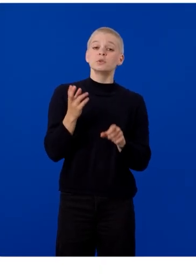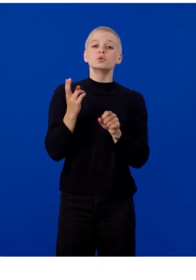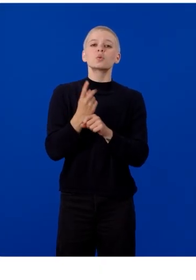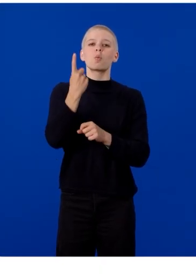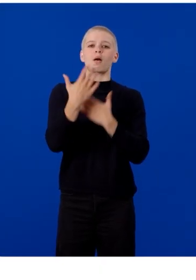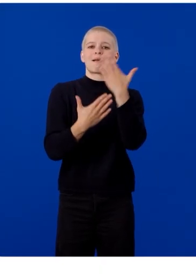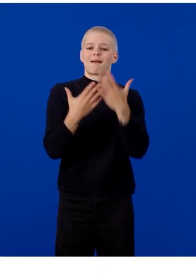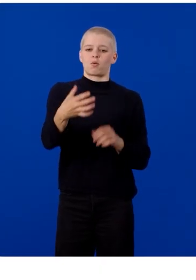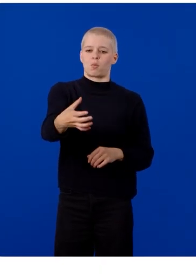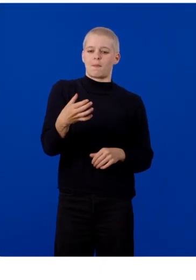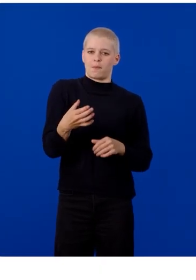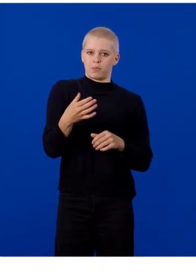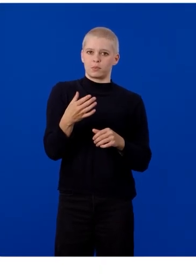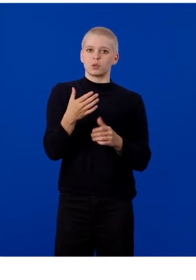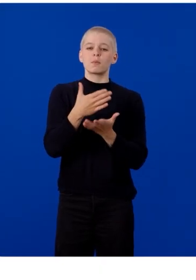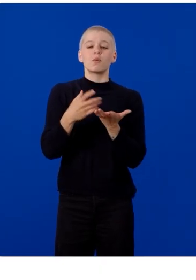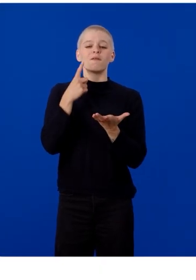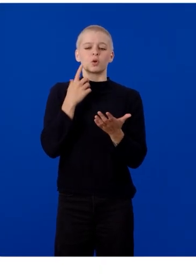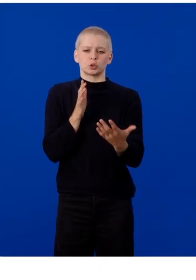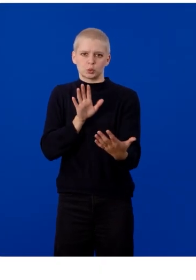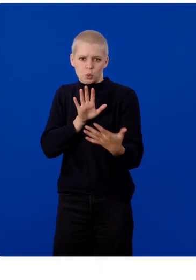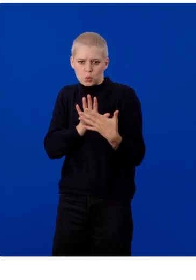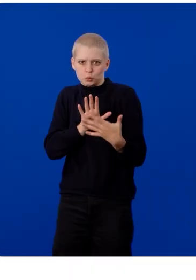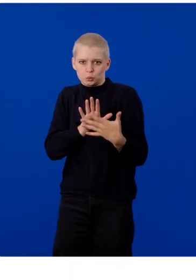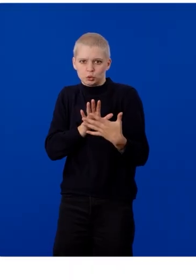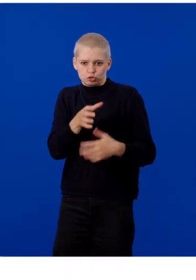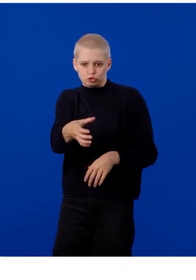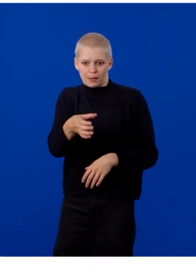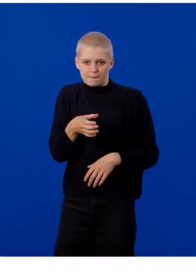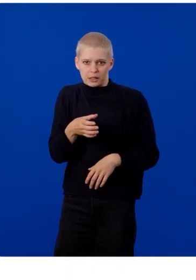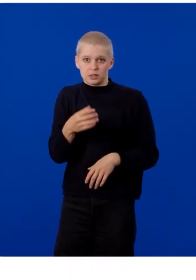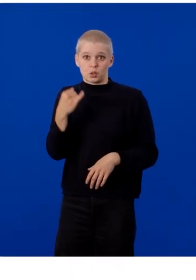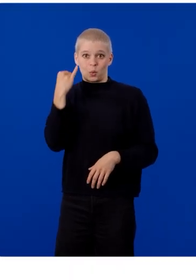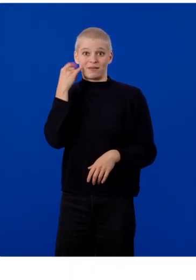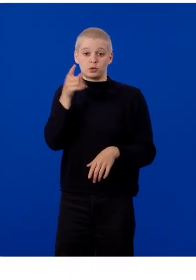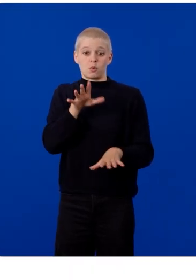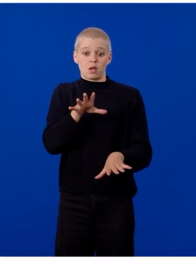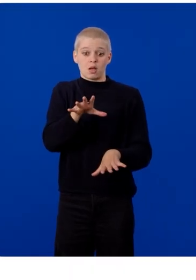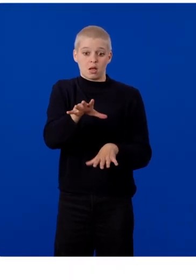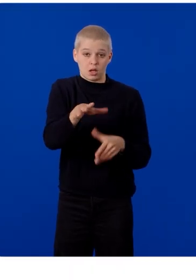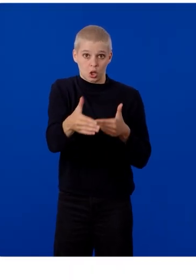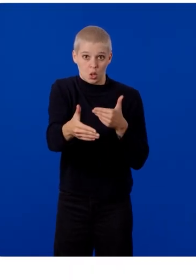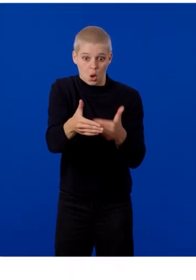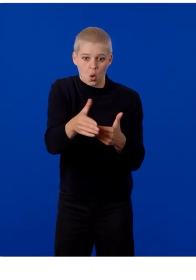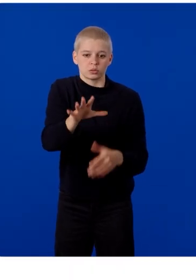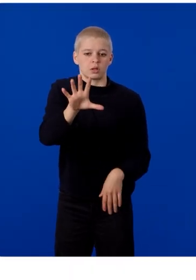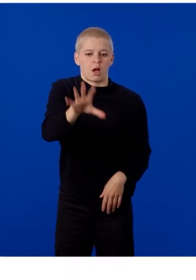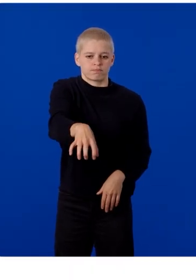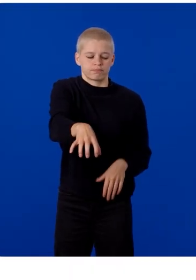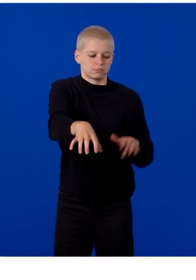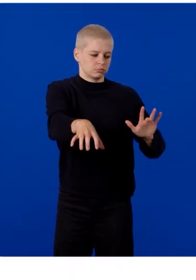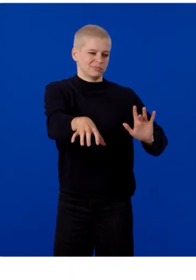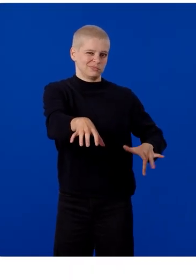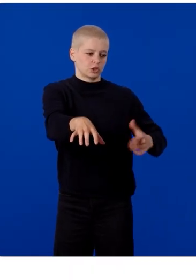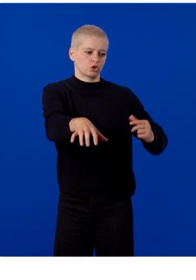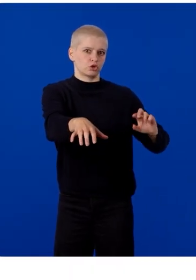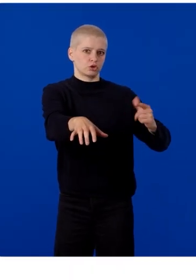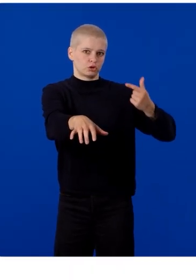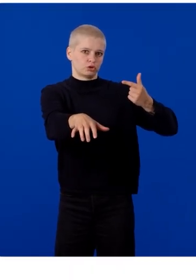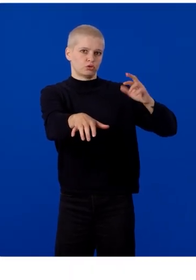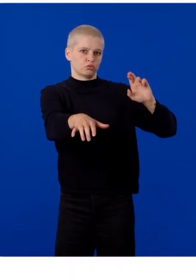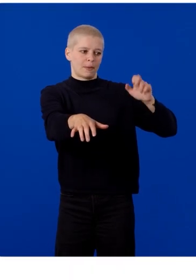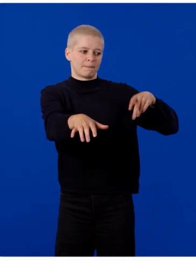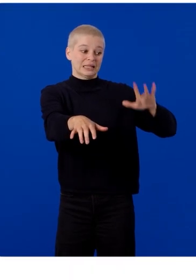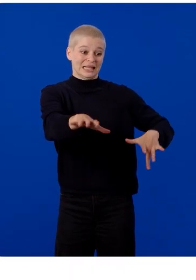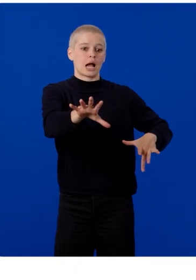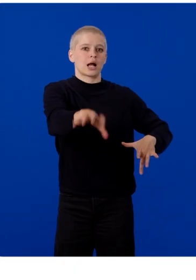grabbable component for proximity-based grabbing. When you reach close enough, you can grab the shoe by pressing down the grip button. Or